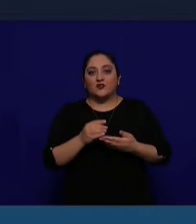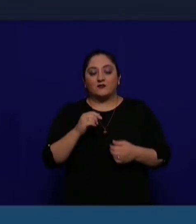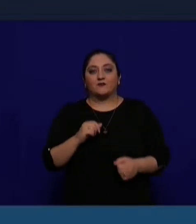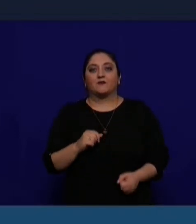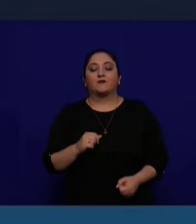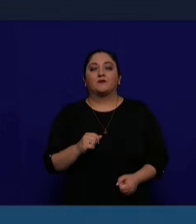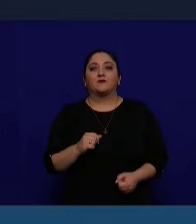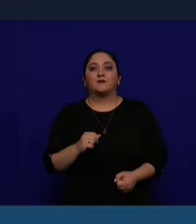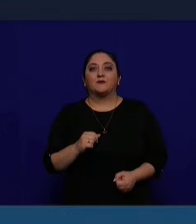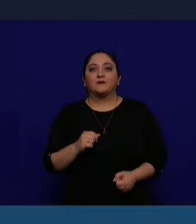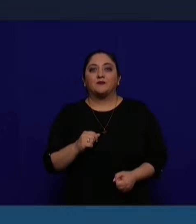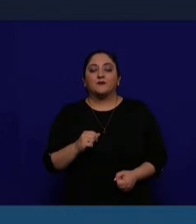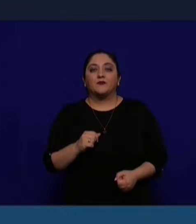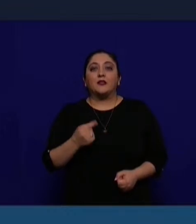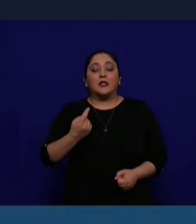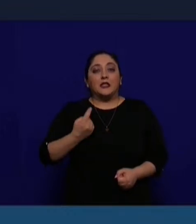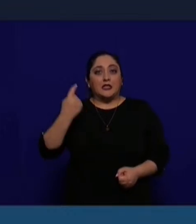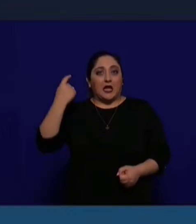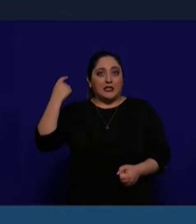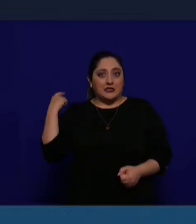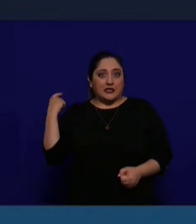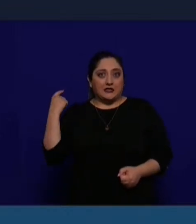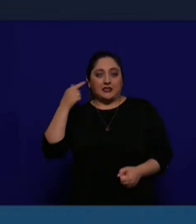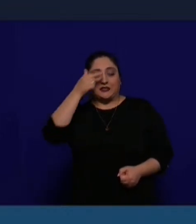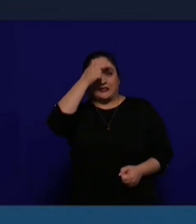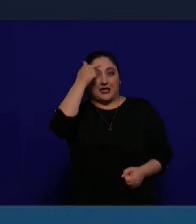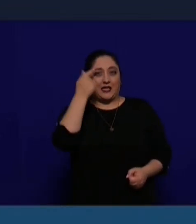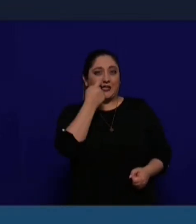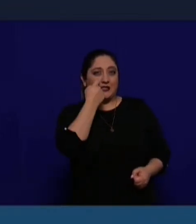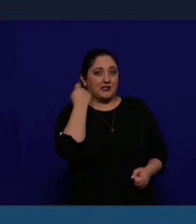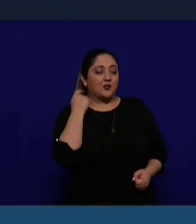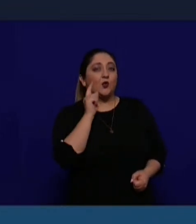population. Yesterday, we carried out